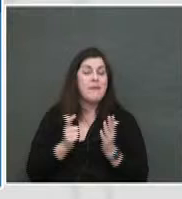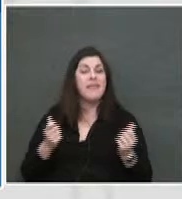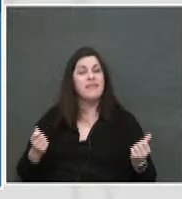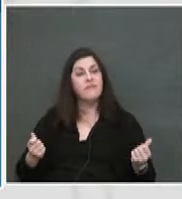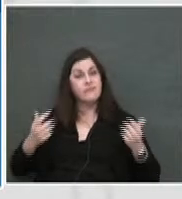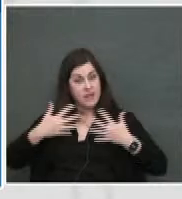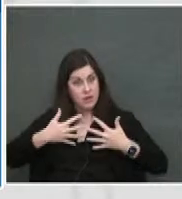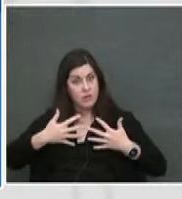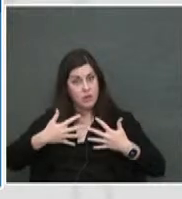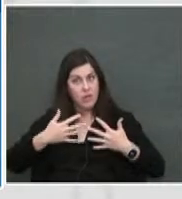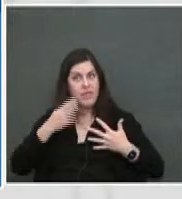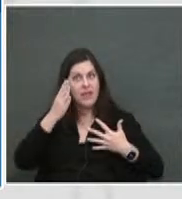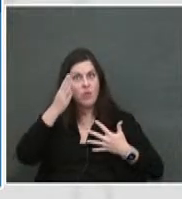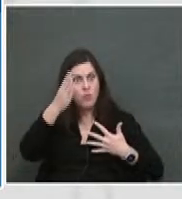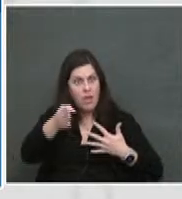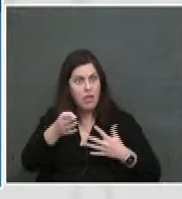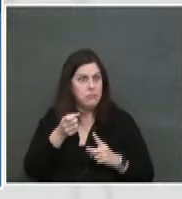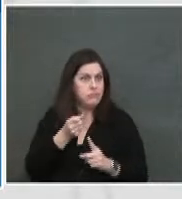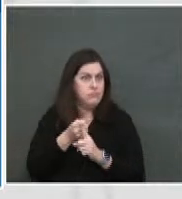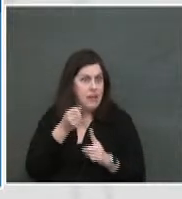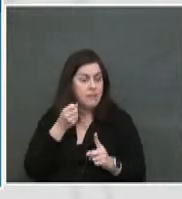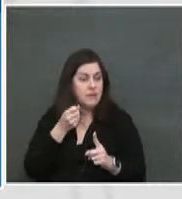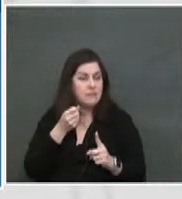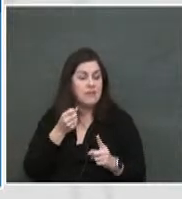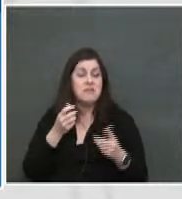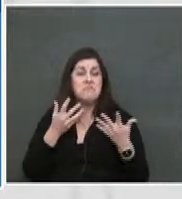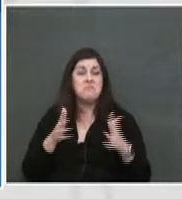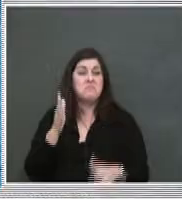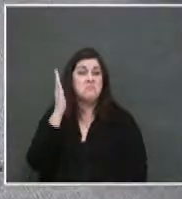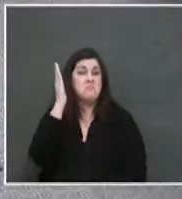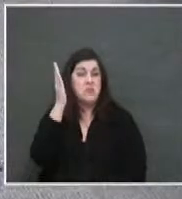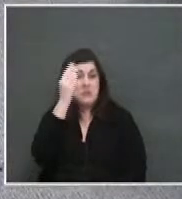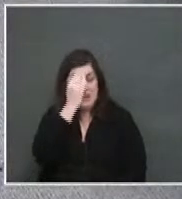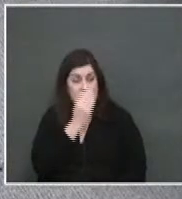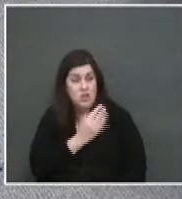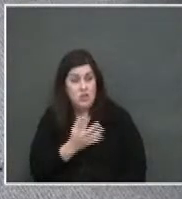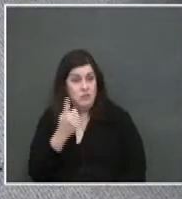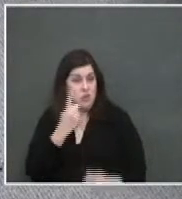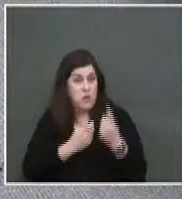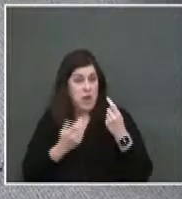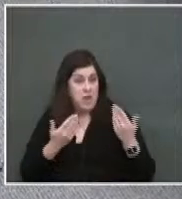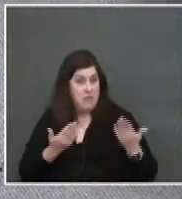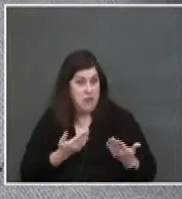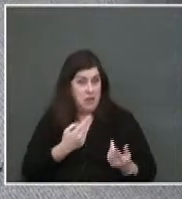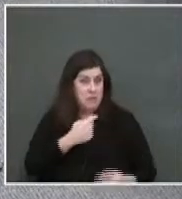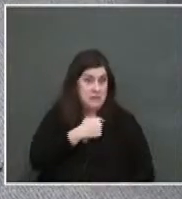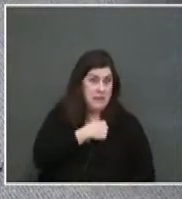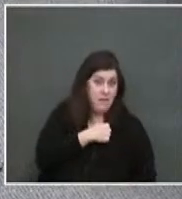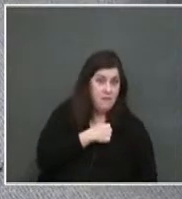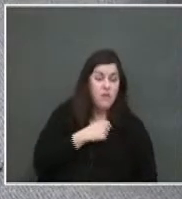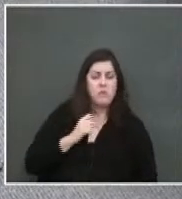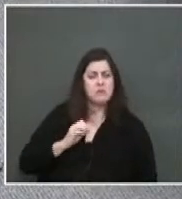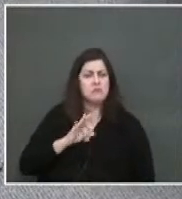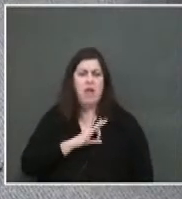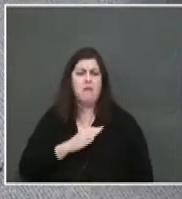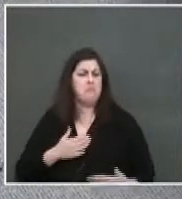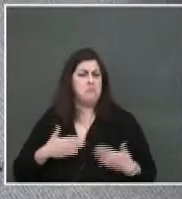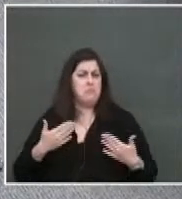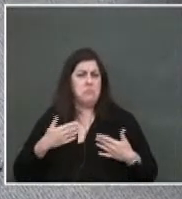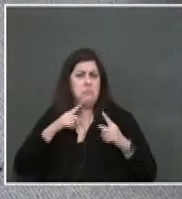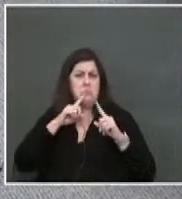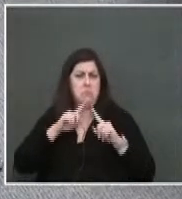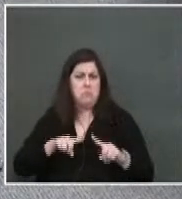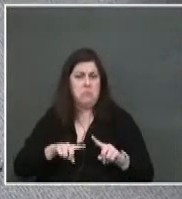crime. And that's it for my presentation. And if you have any questions, myself or any of my staff members will be happy to answer